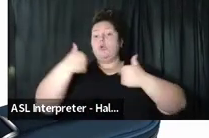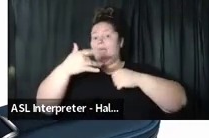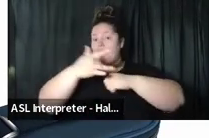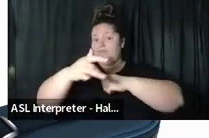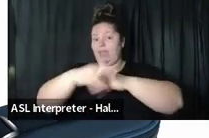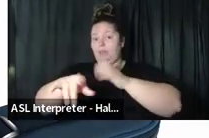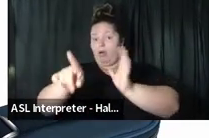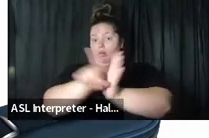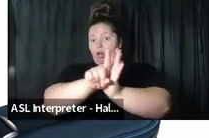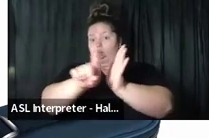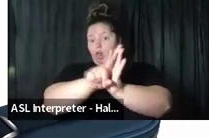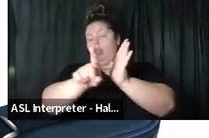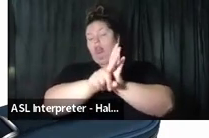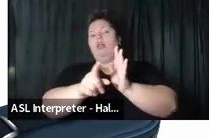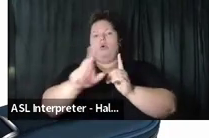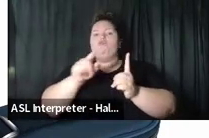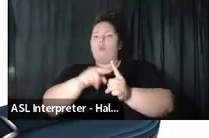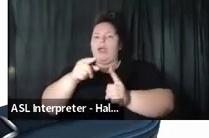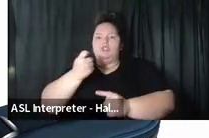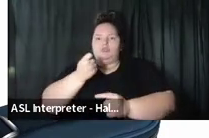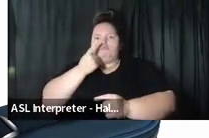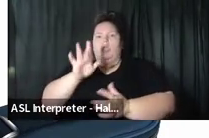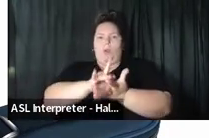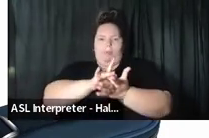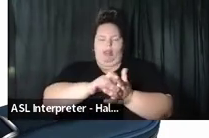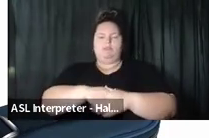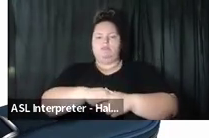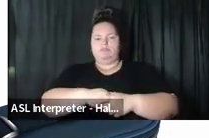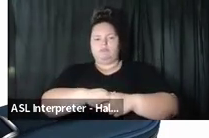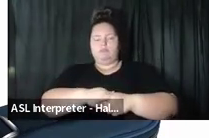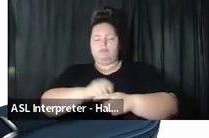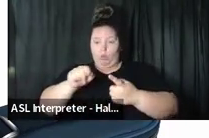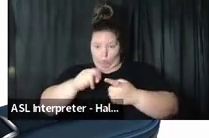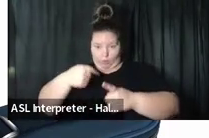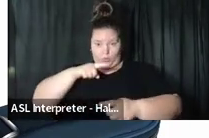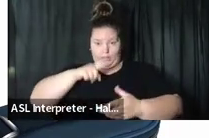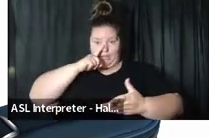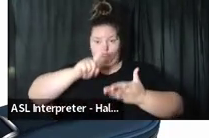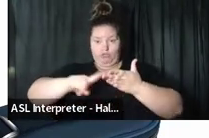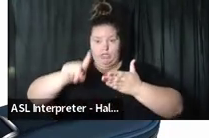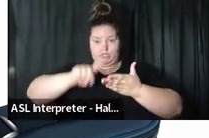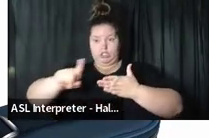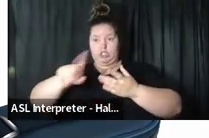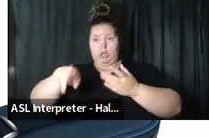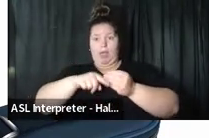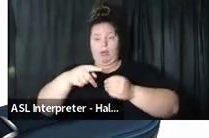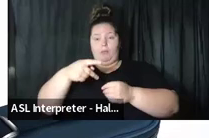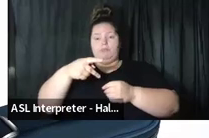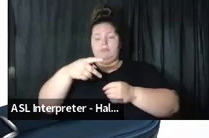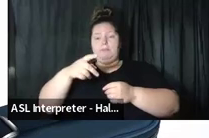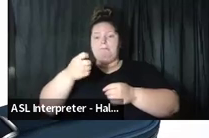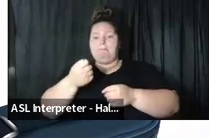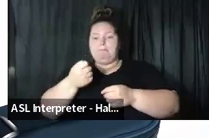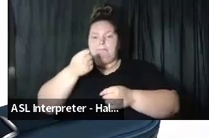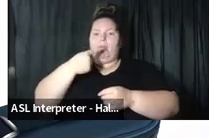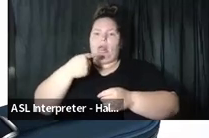you regularly take your pills. When we did research about pill organizers on the internet, there are a lot of different ones